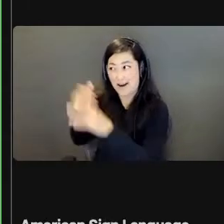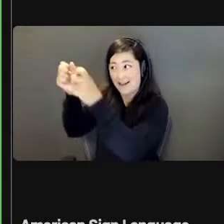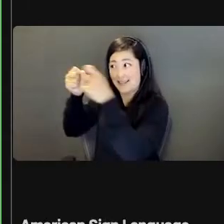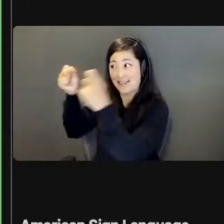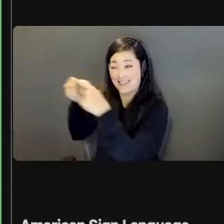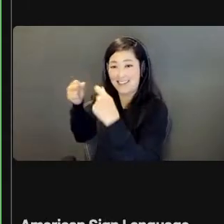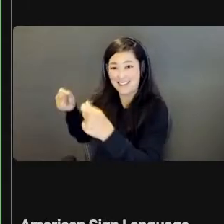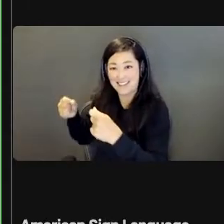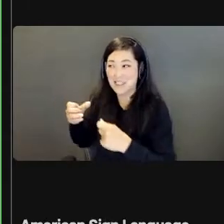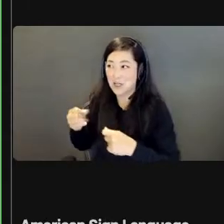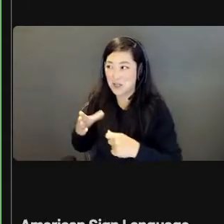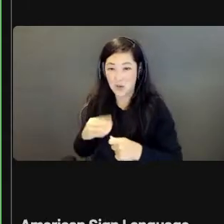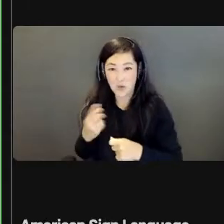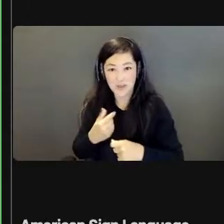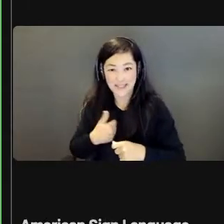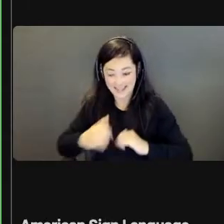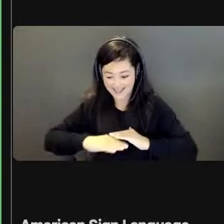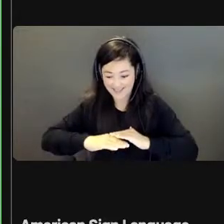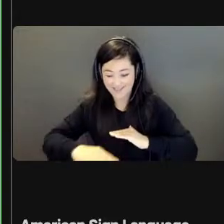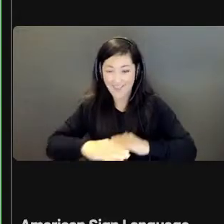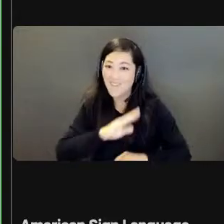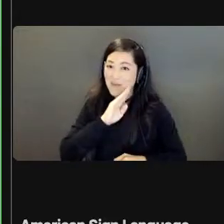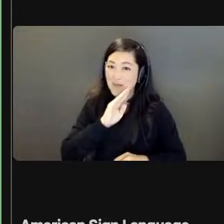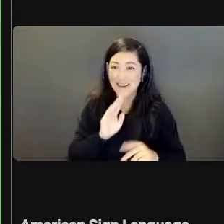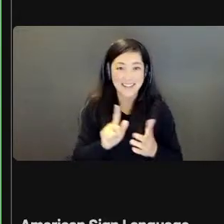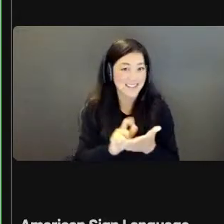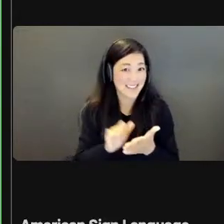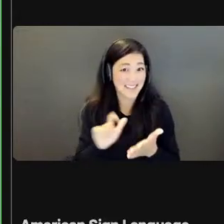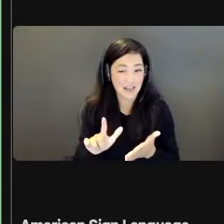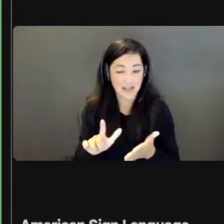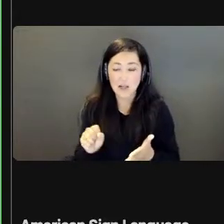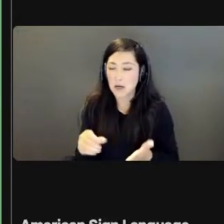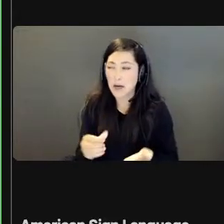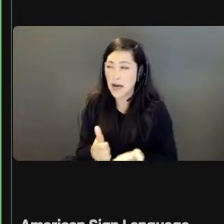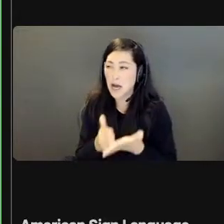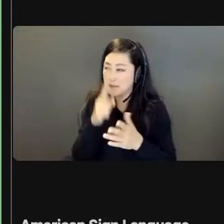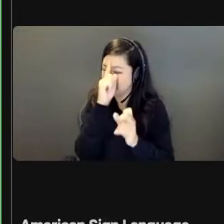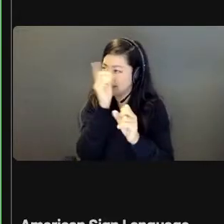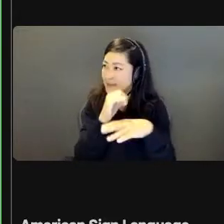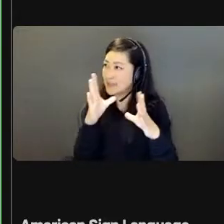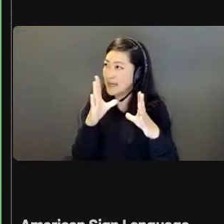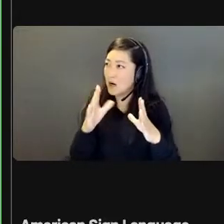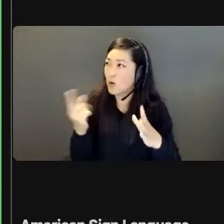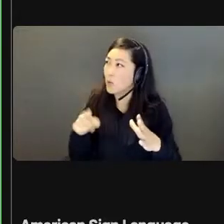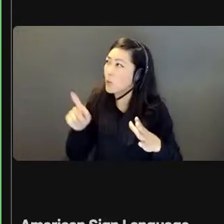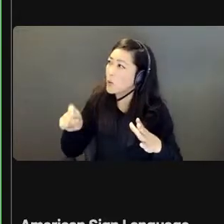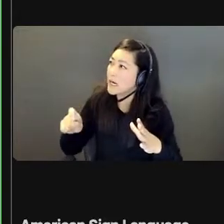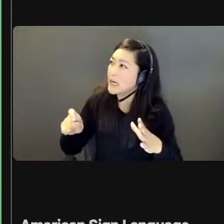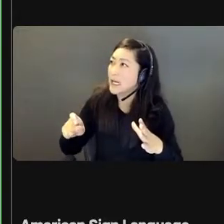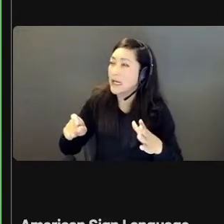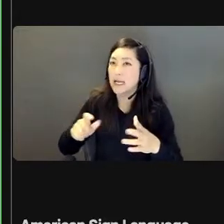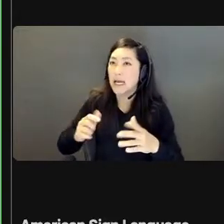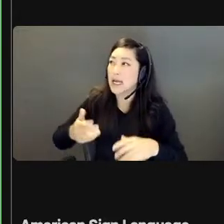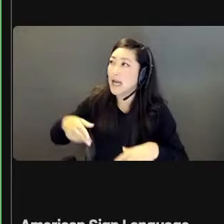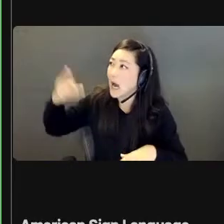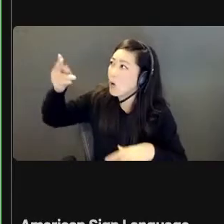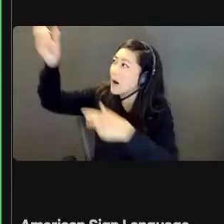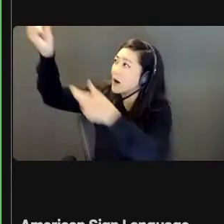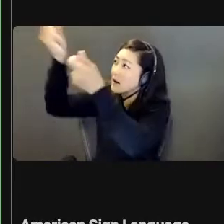gave me a really good idea of the space required and how high I could reach,